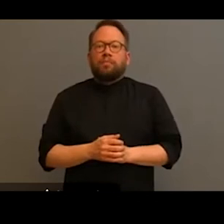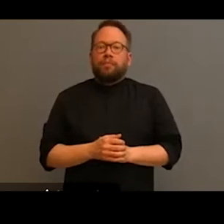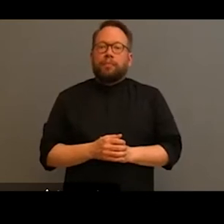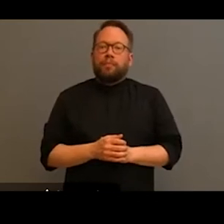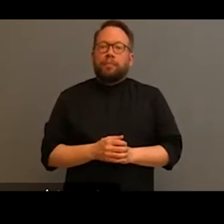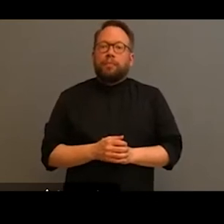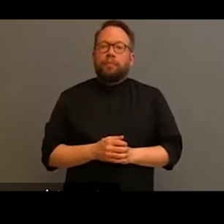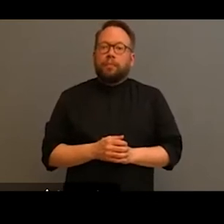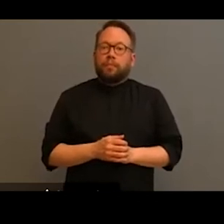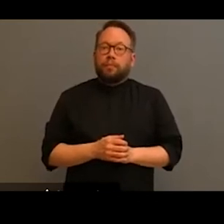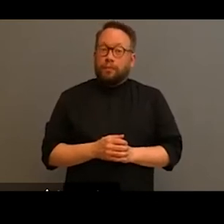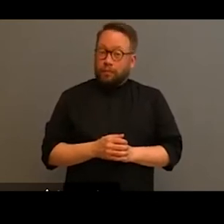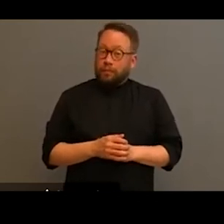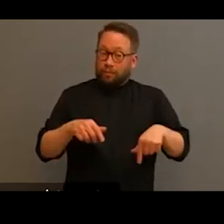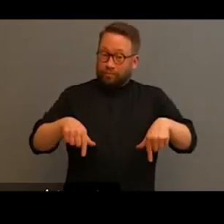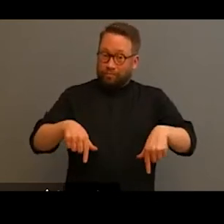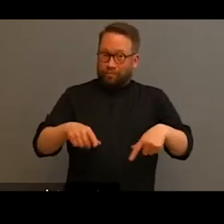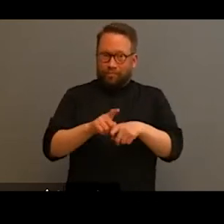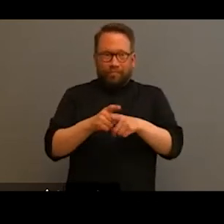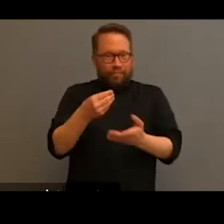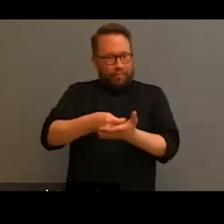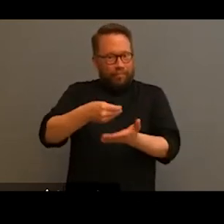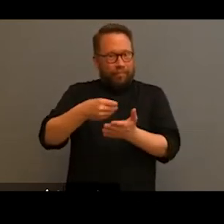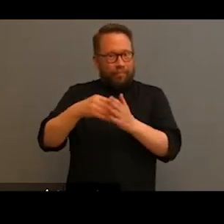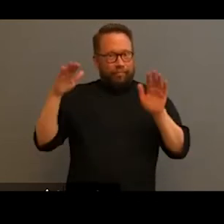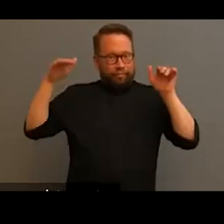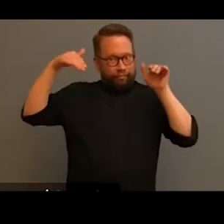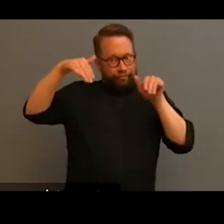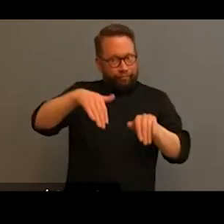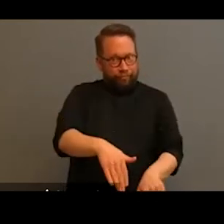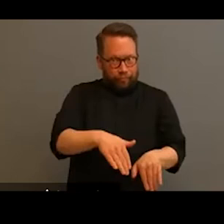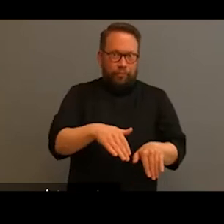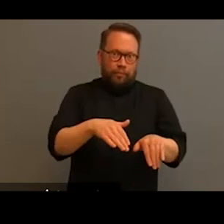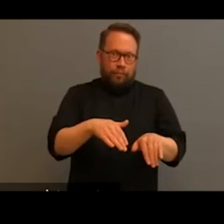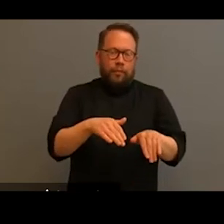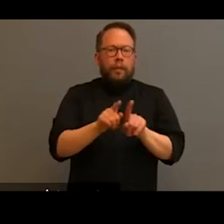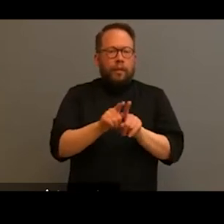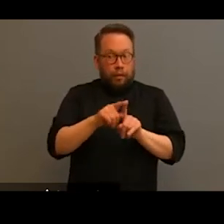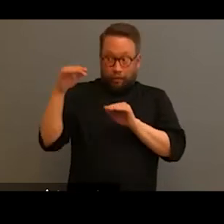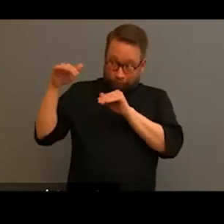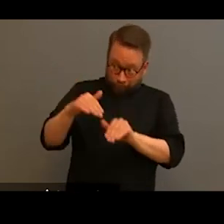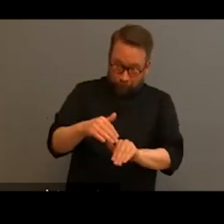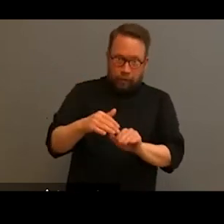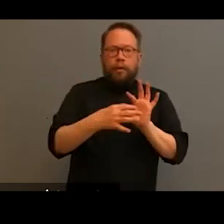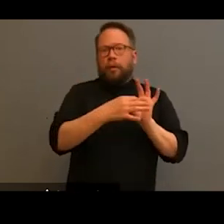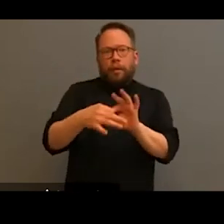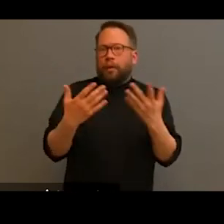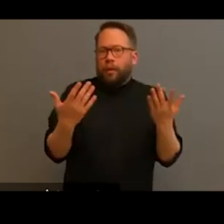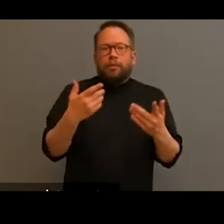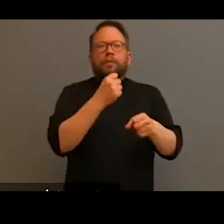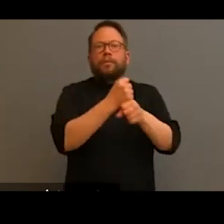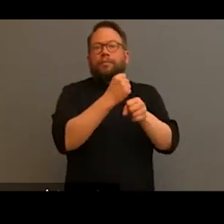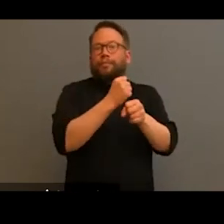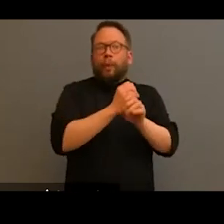the unemployment rate in Sweden was quite high, but also we can see that people with disability has still